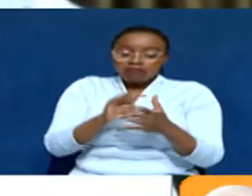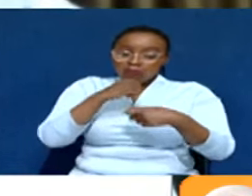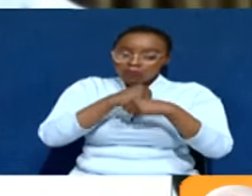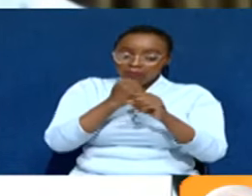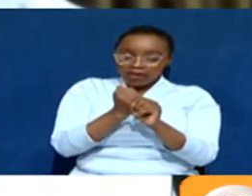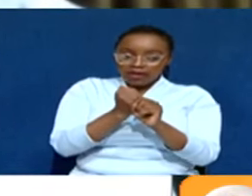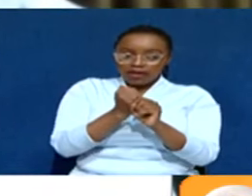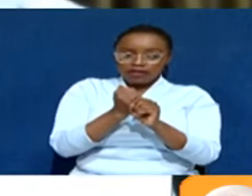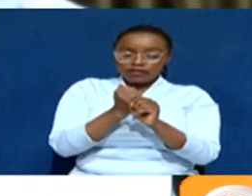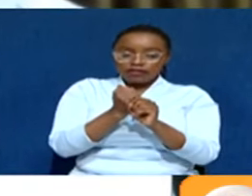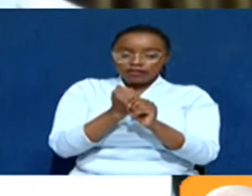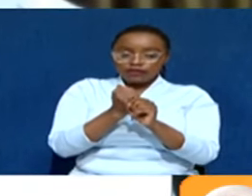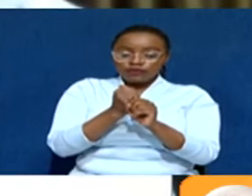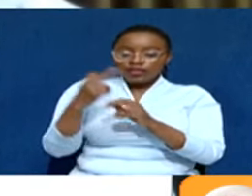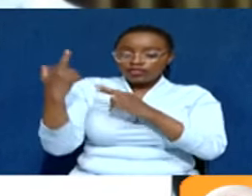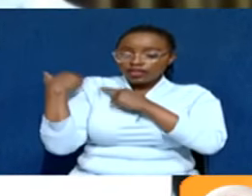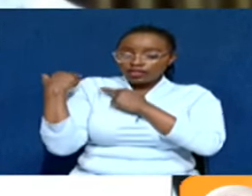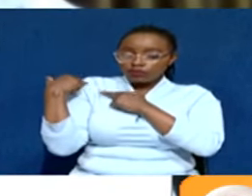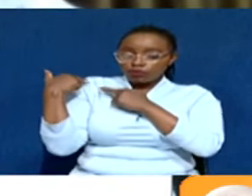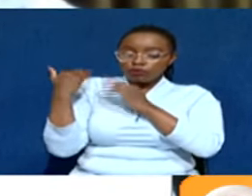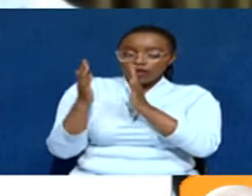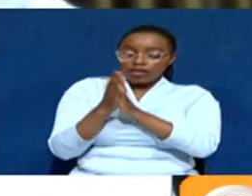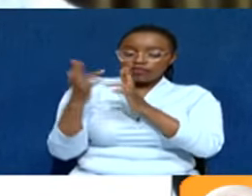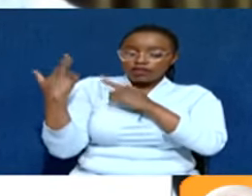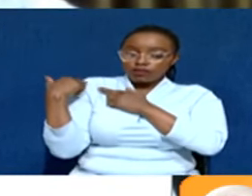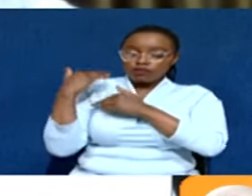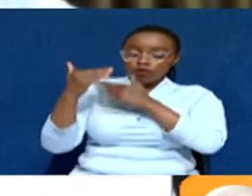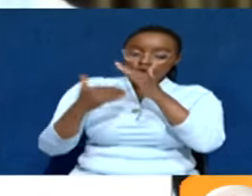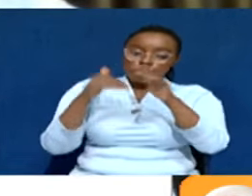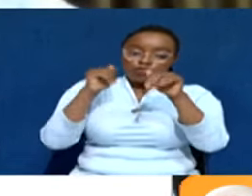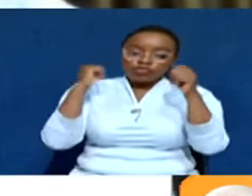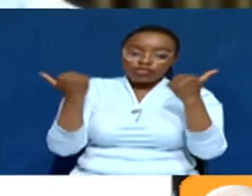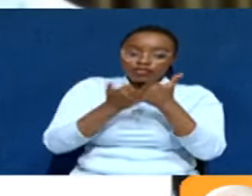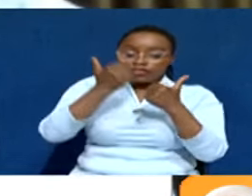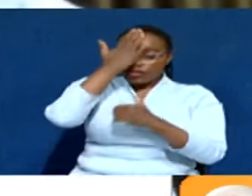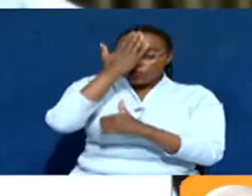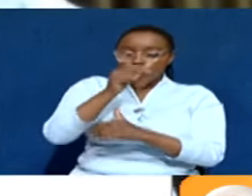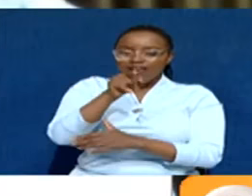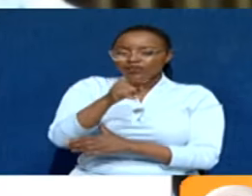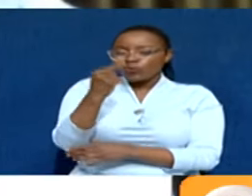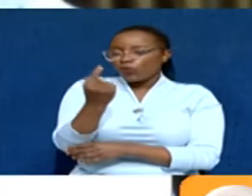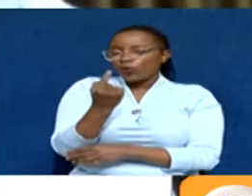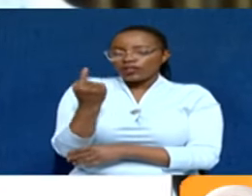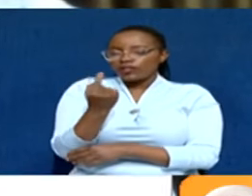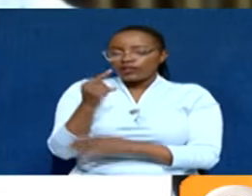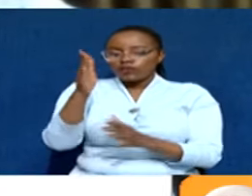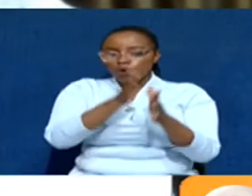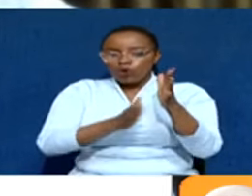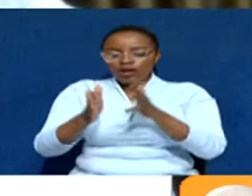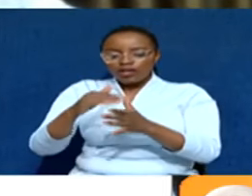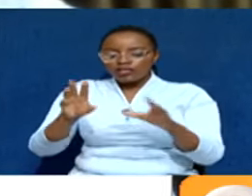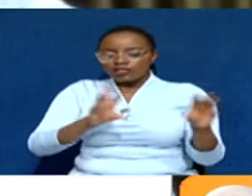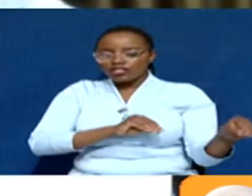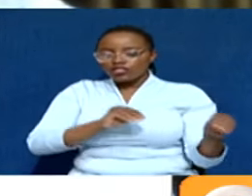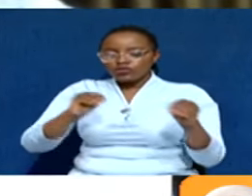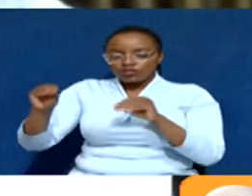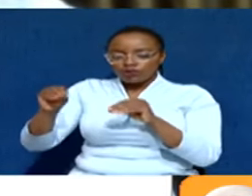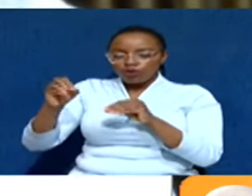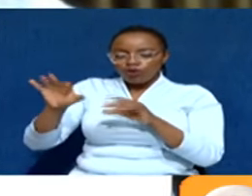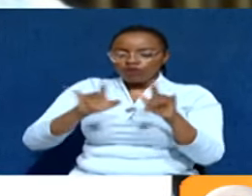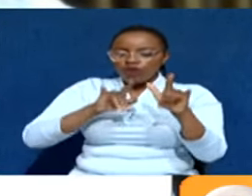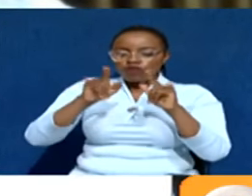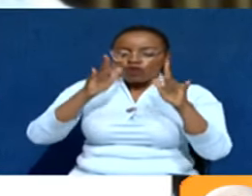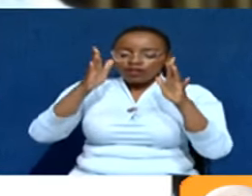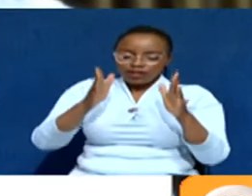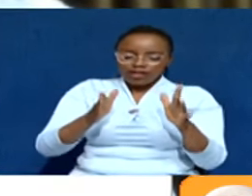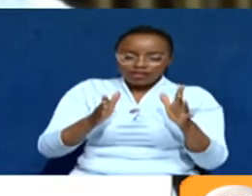streamline the responsibilities and duties of agents so that you don't just organize transfer of migrant